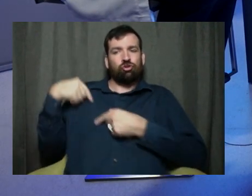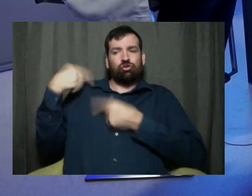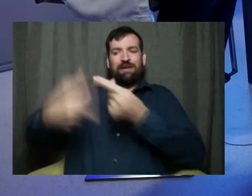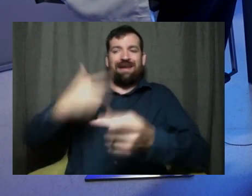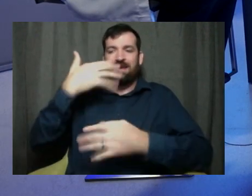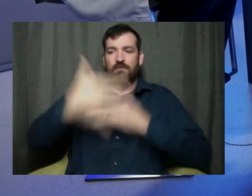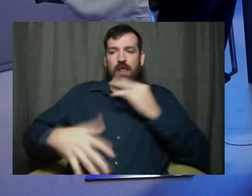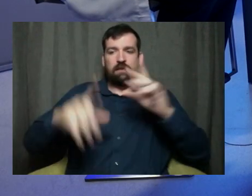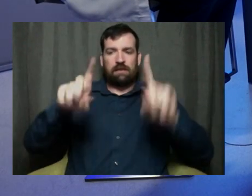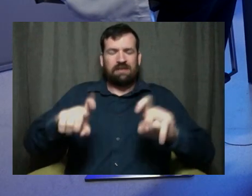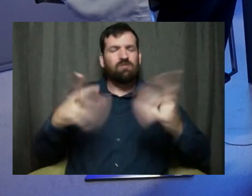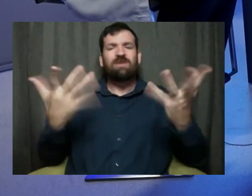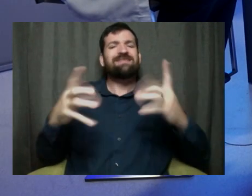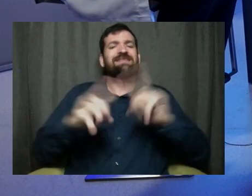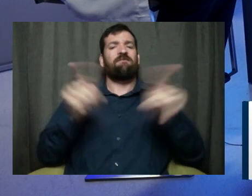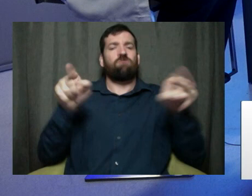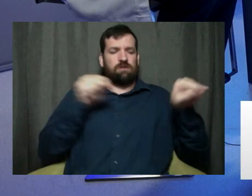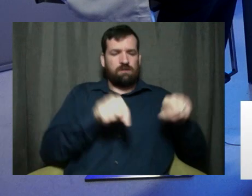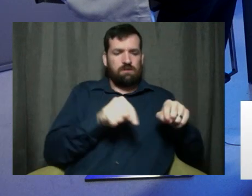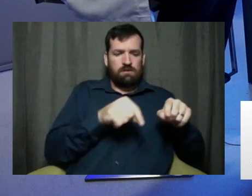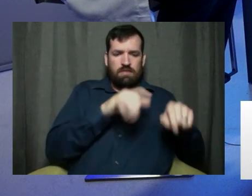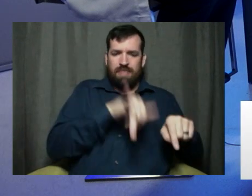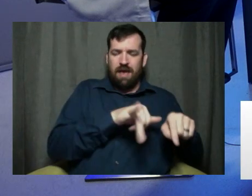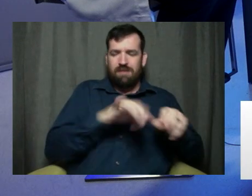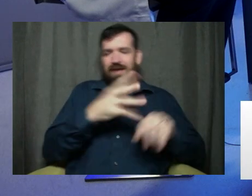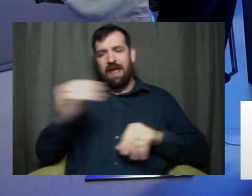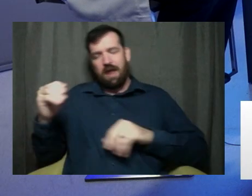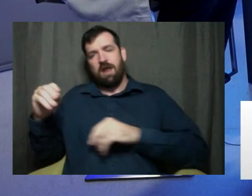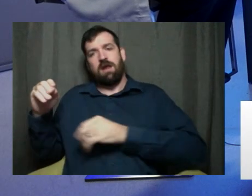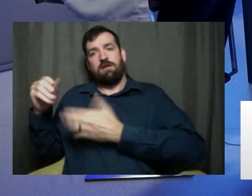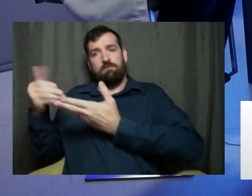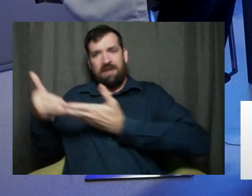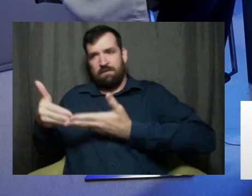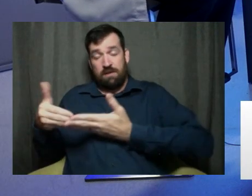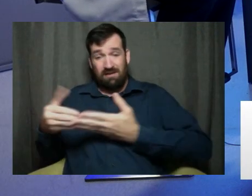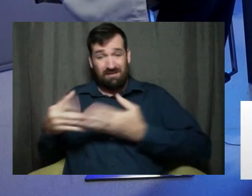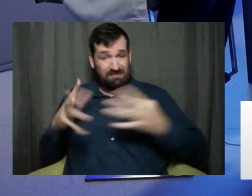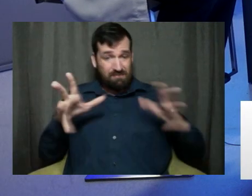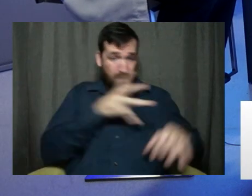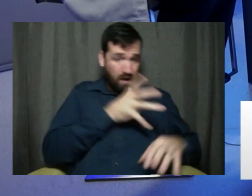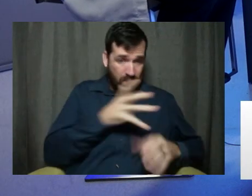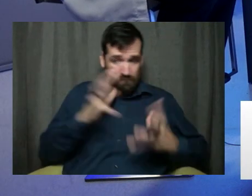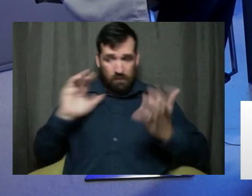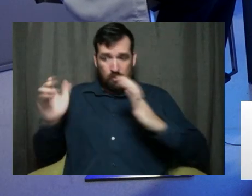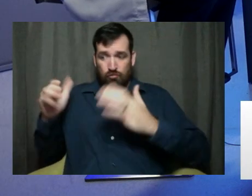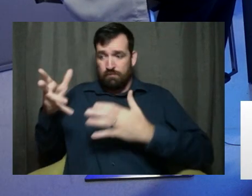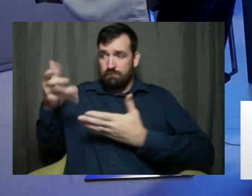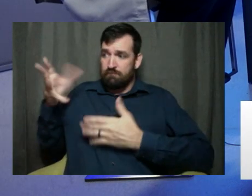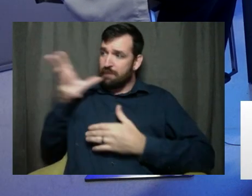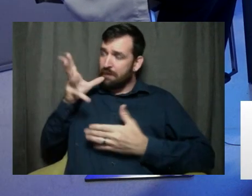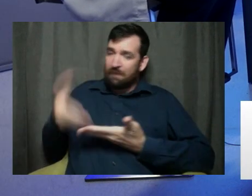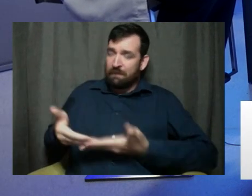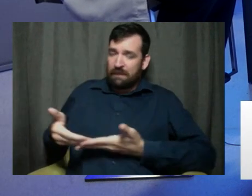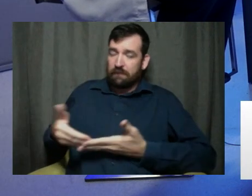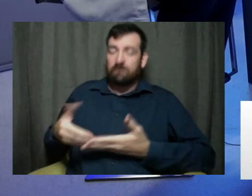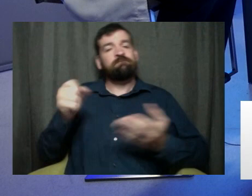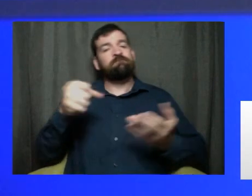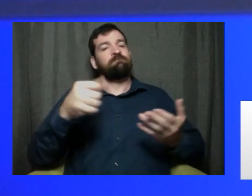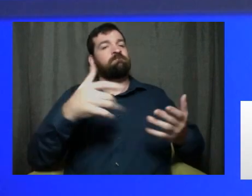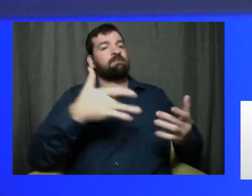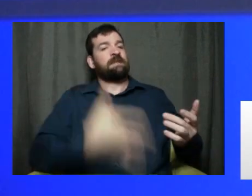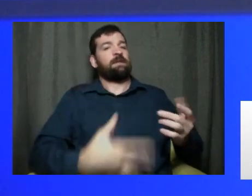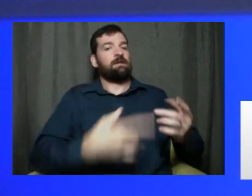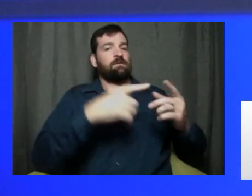and then a newborn screening? Is one on the mom, one on the baby? Yes, so typically the genetic screening during pregnancy is on the